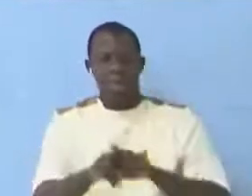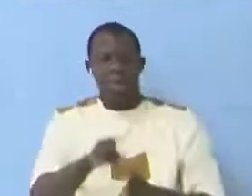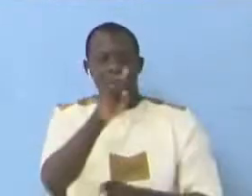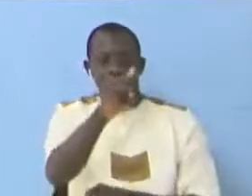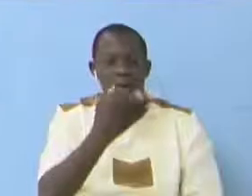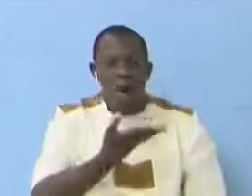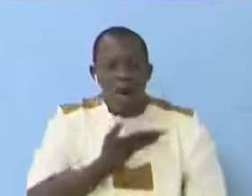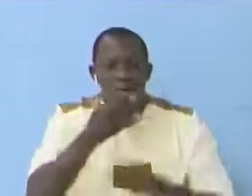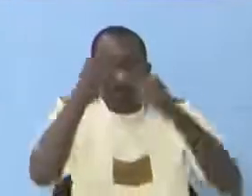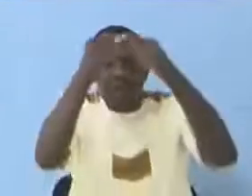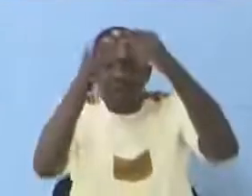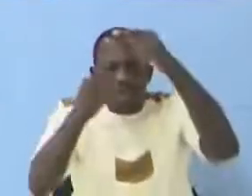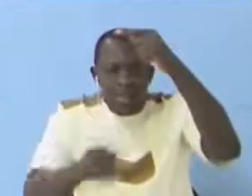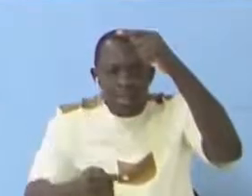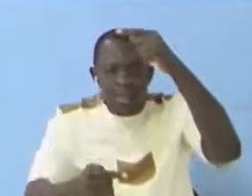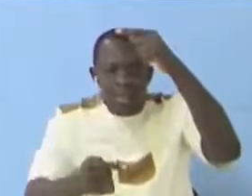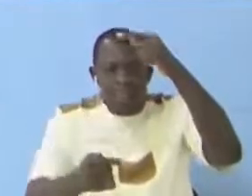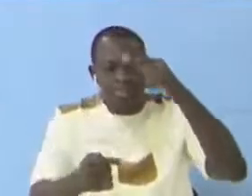Manna from heaven.